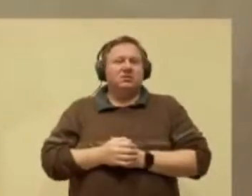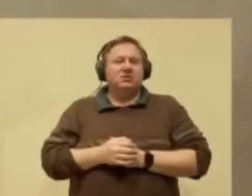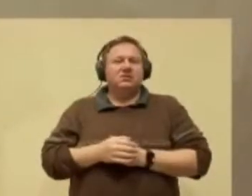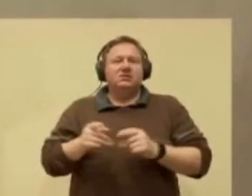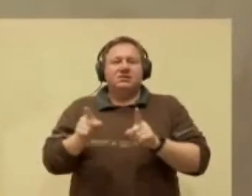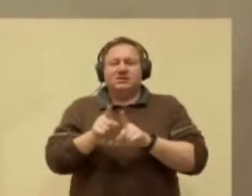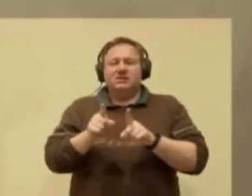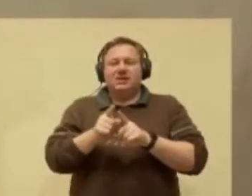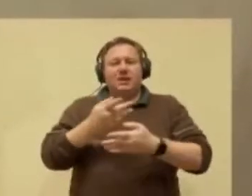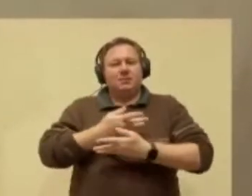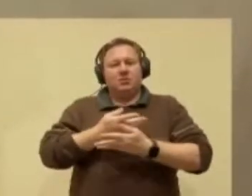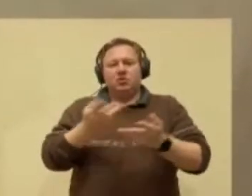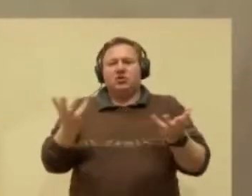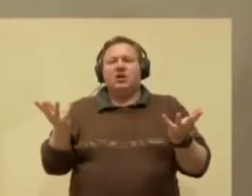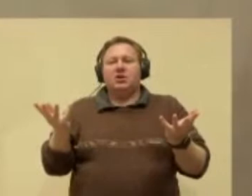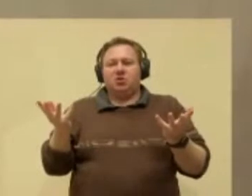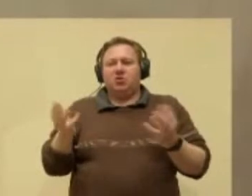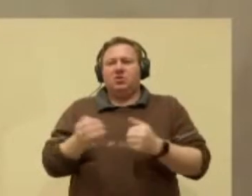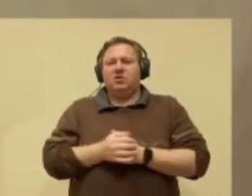generally bombailing